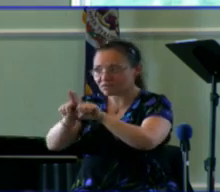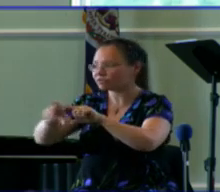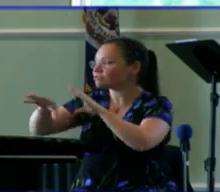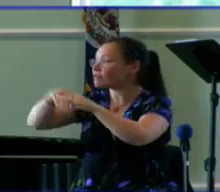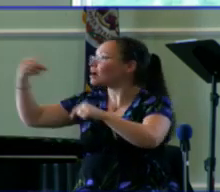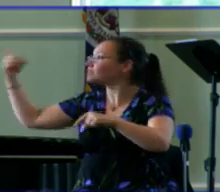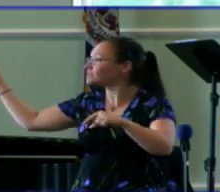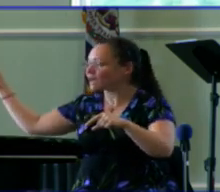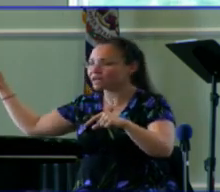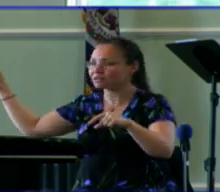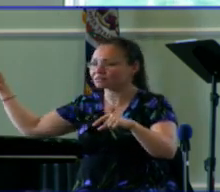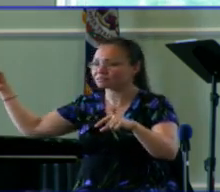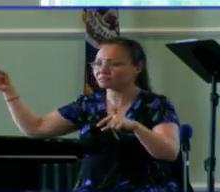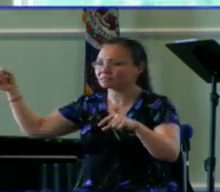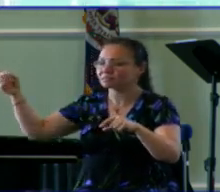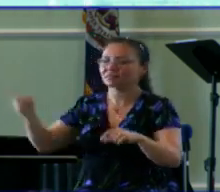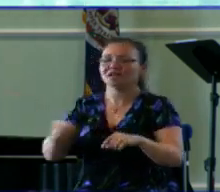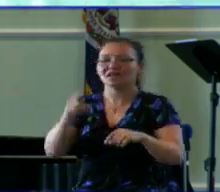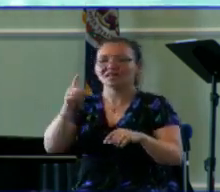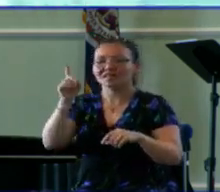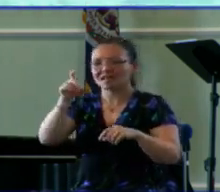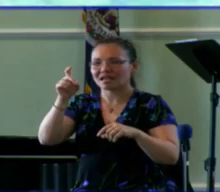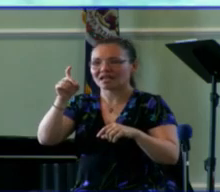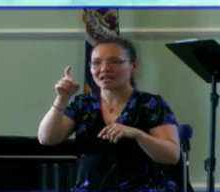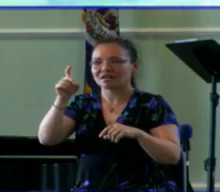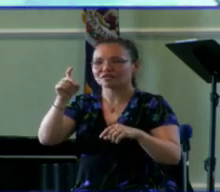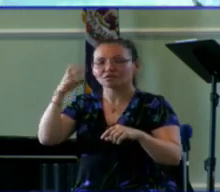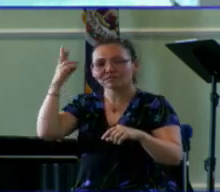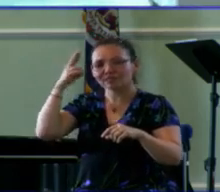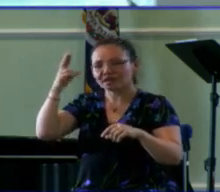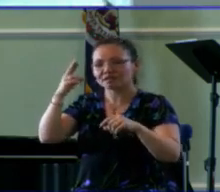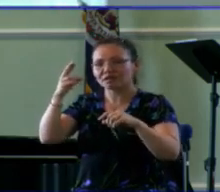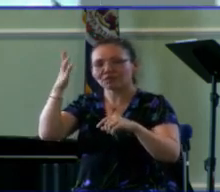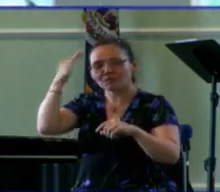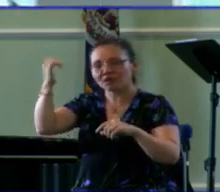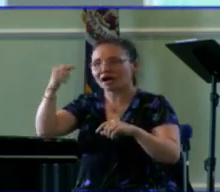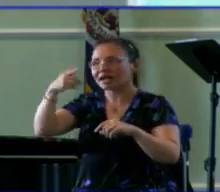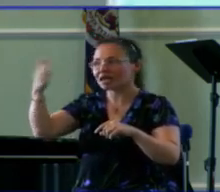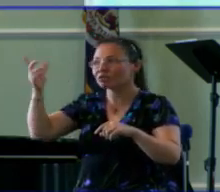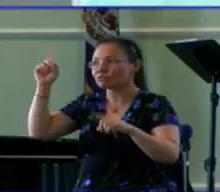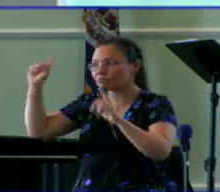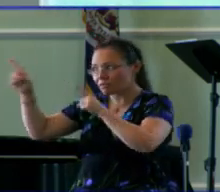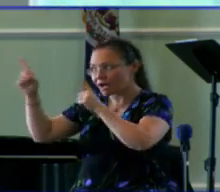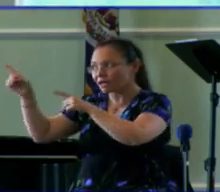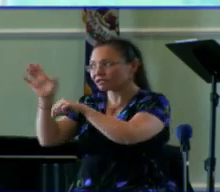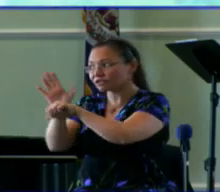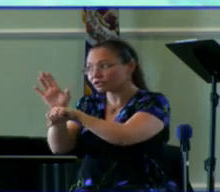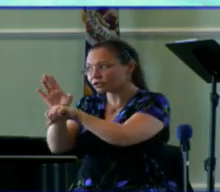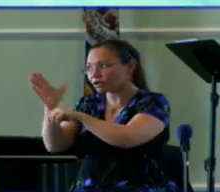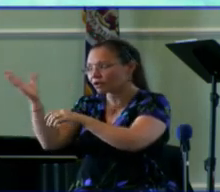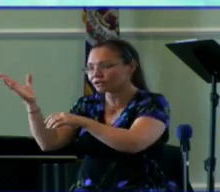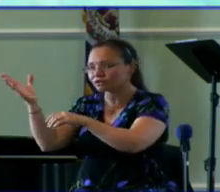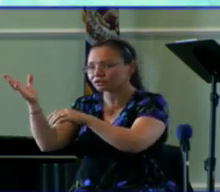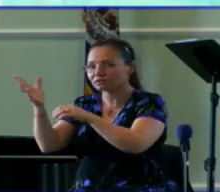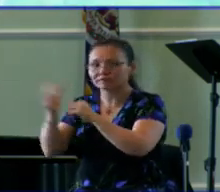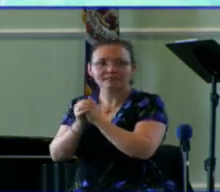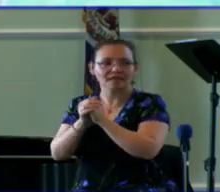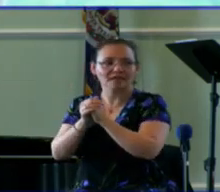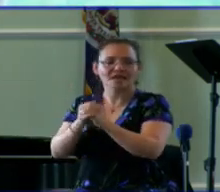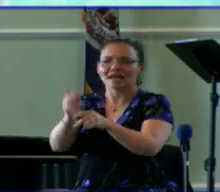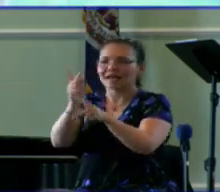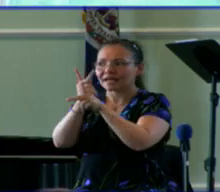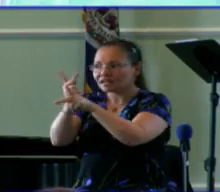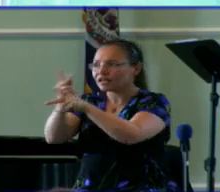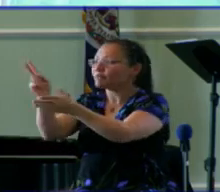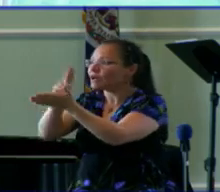There is a reason why he went to the synagogue, because that's what God says. Remember the Sabbath day to keep it holy.